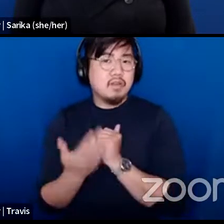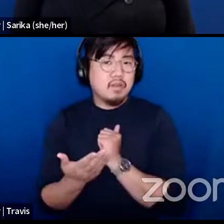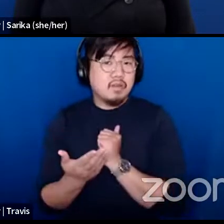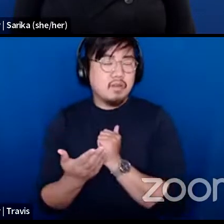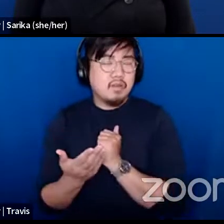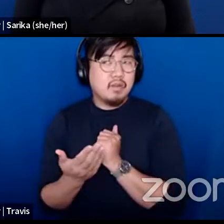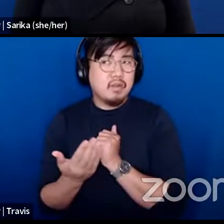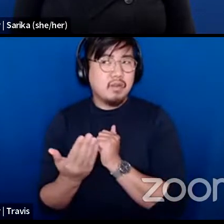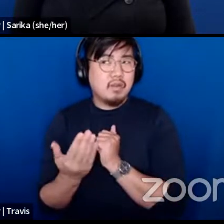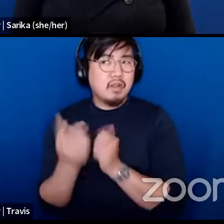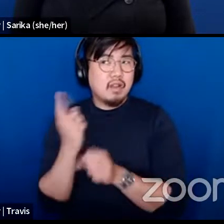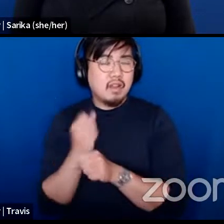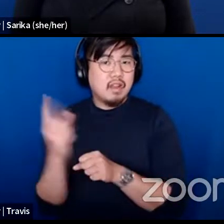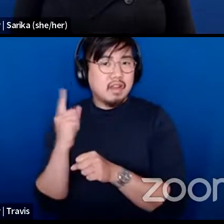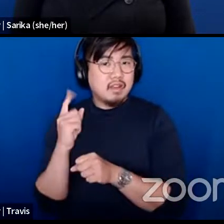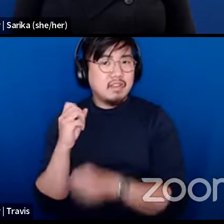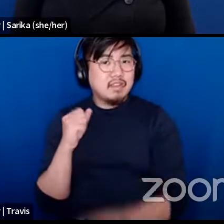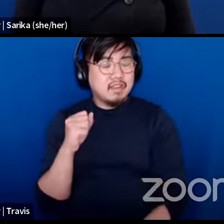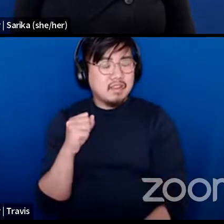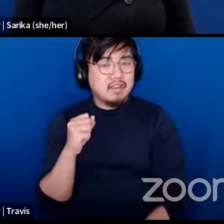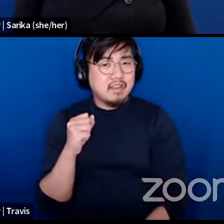last year. Yeah. So